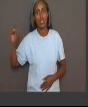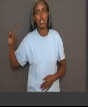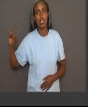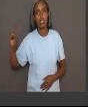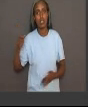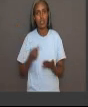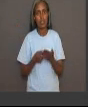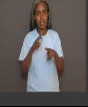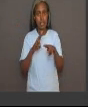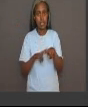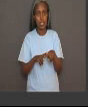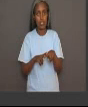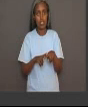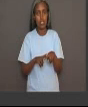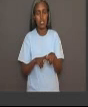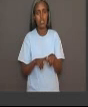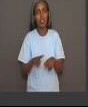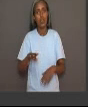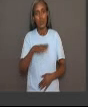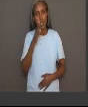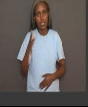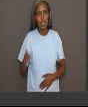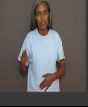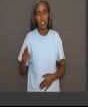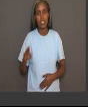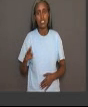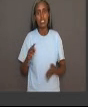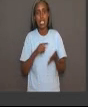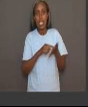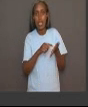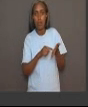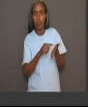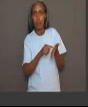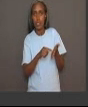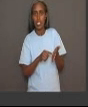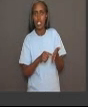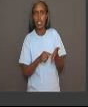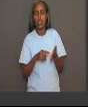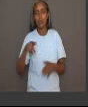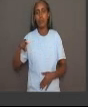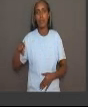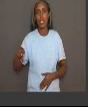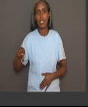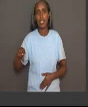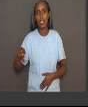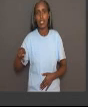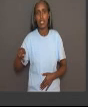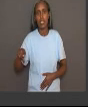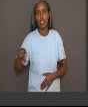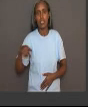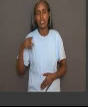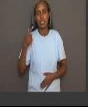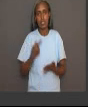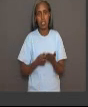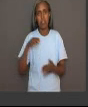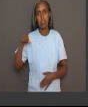It states that whenever the implication, if P, then